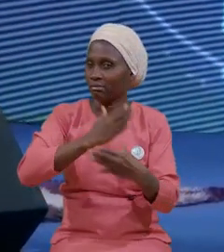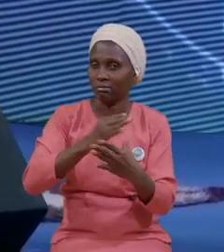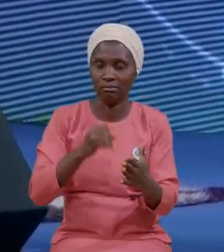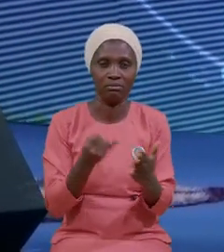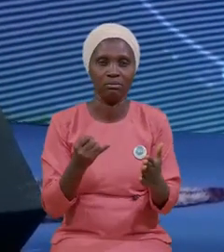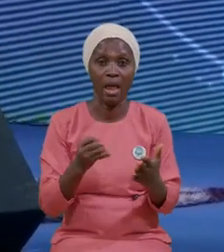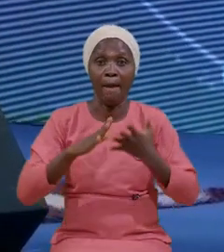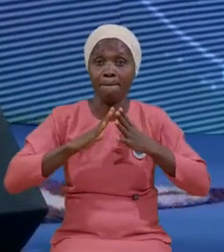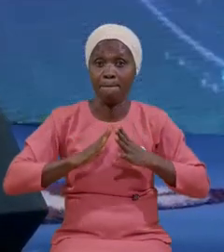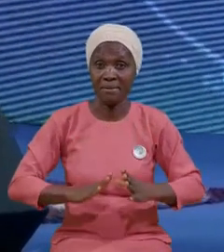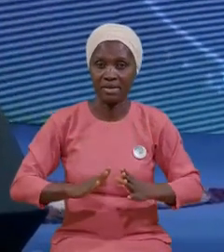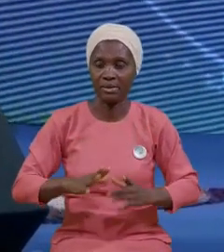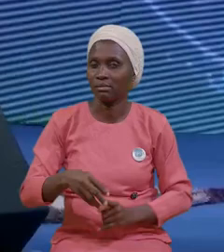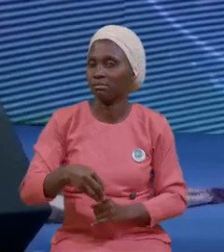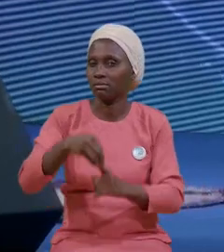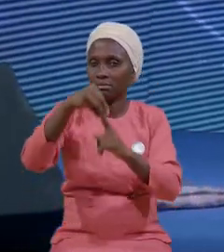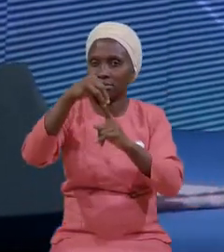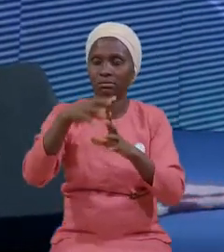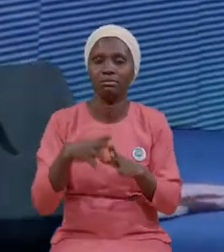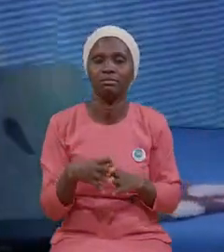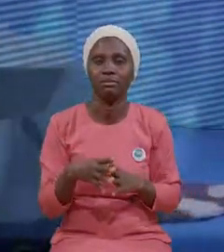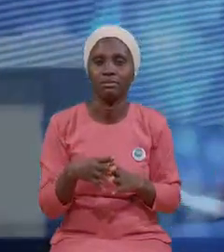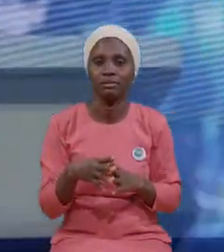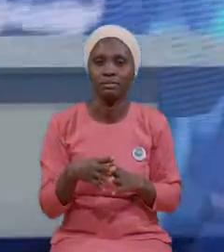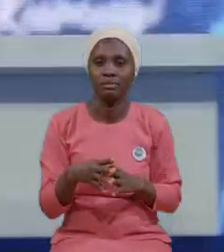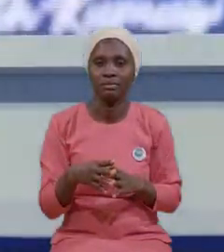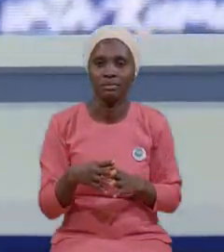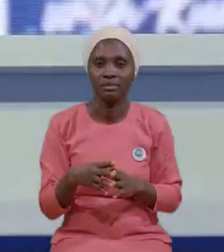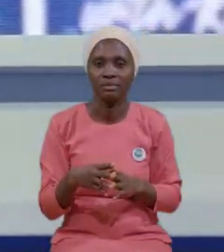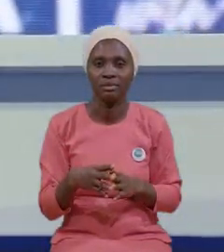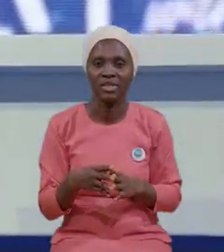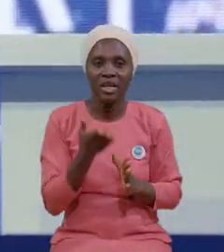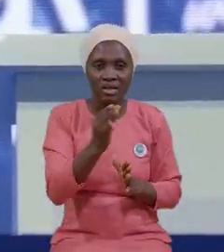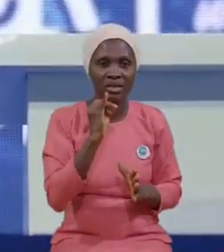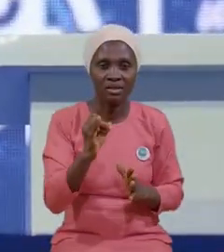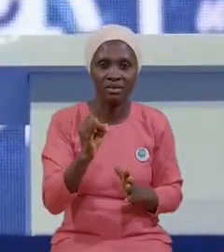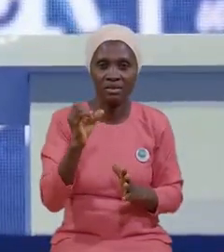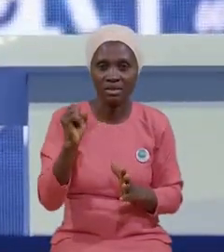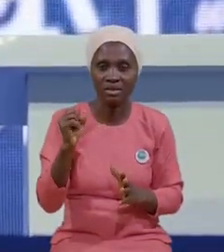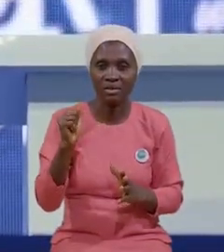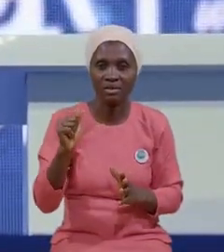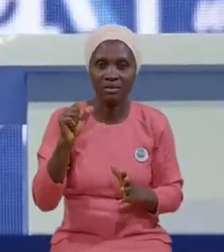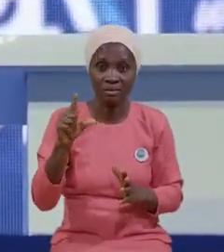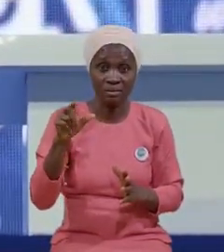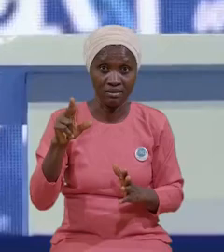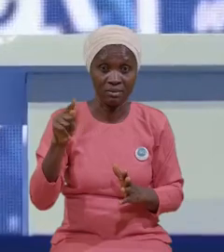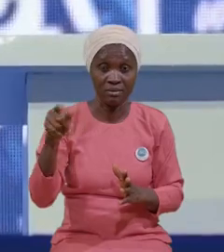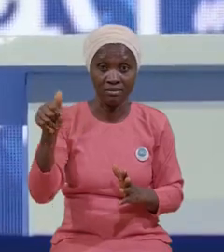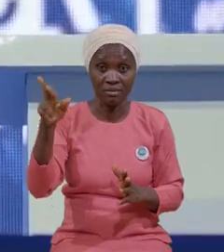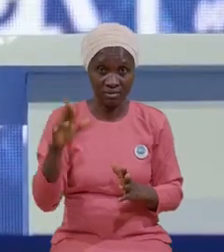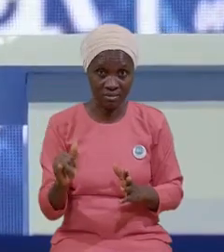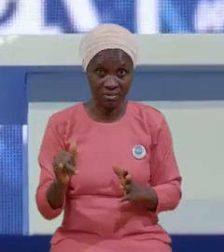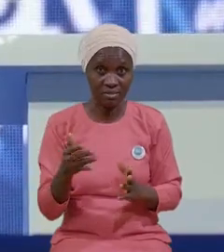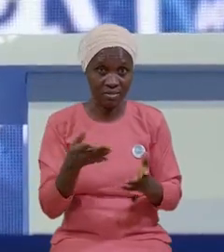Peace unique. There is salutary there. The peace that comes with salvation.